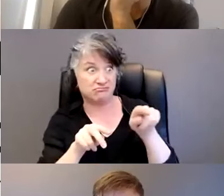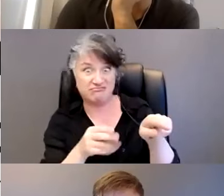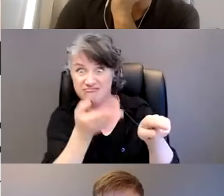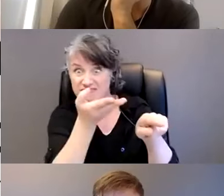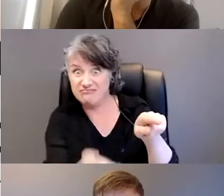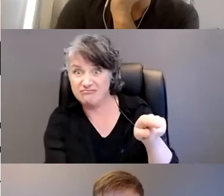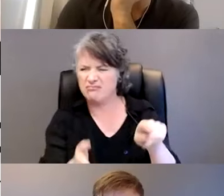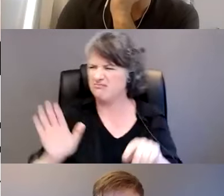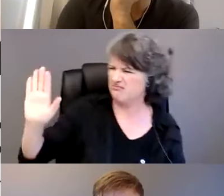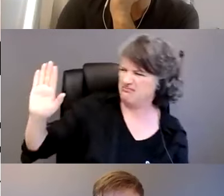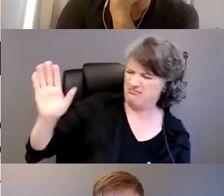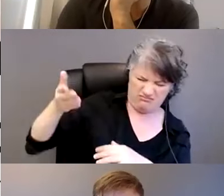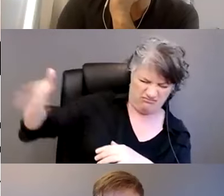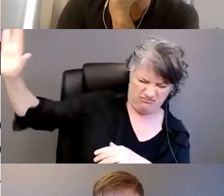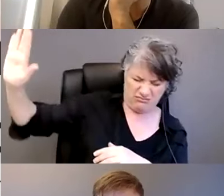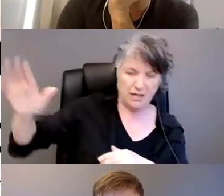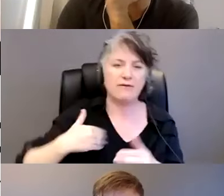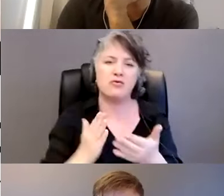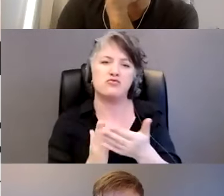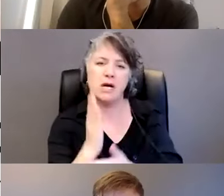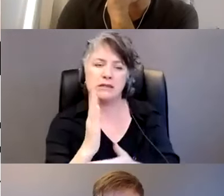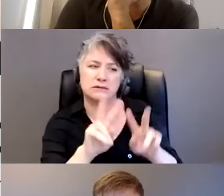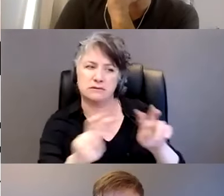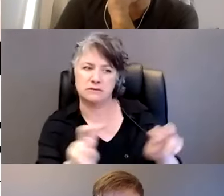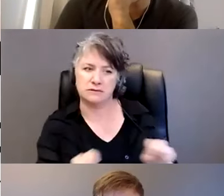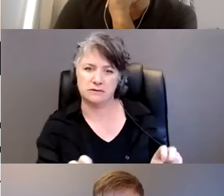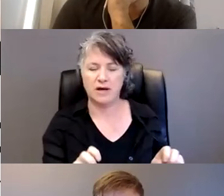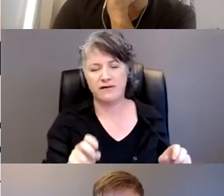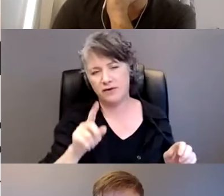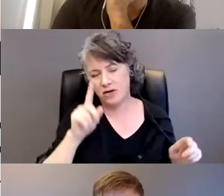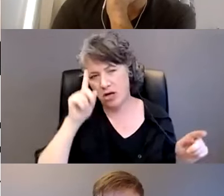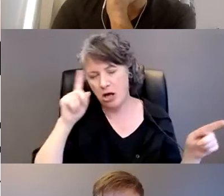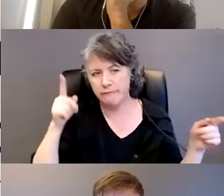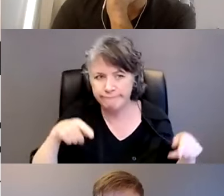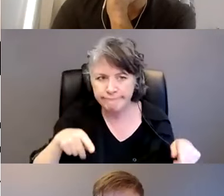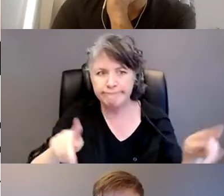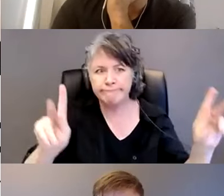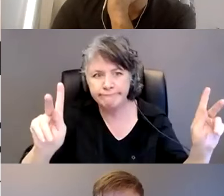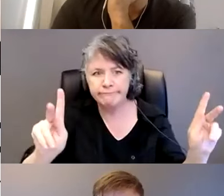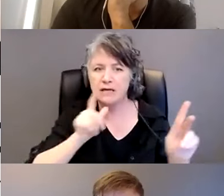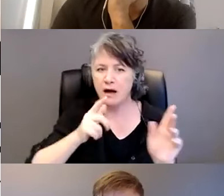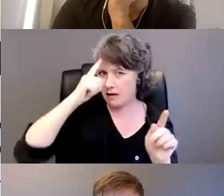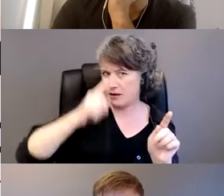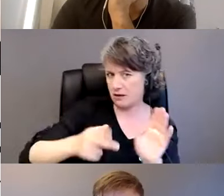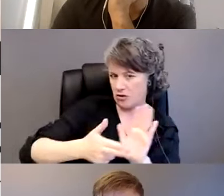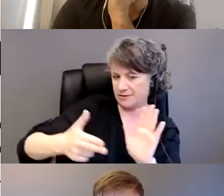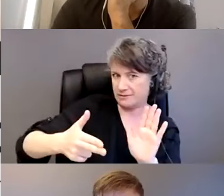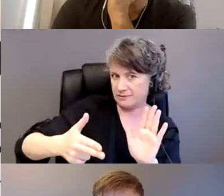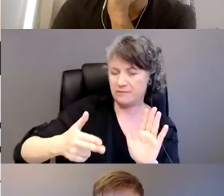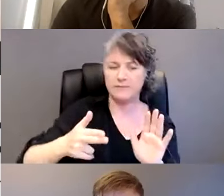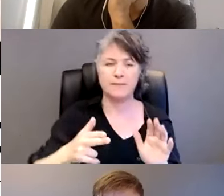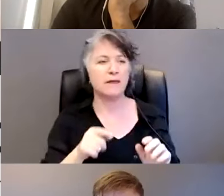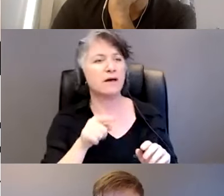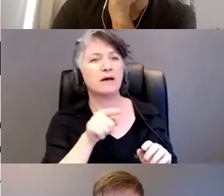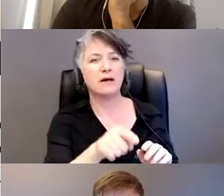advice process. So capacity assessments require assent, not consent. And so we require the client not